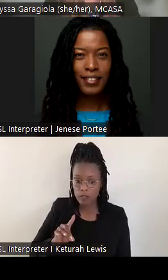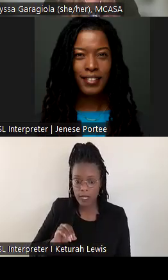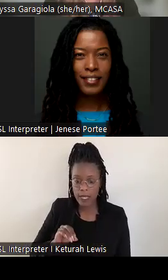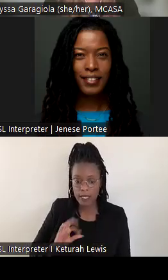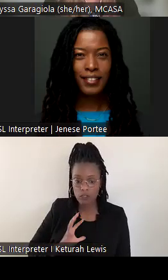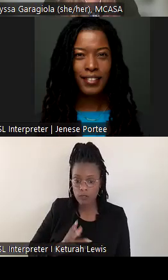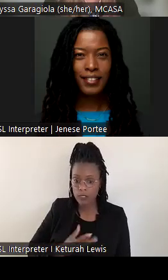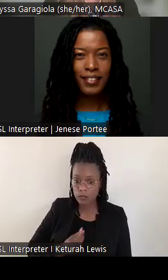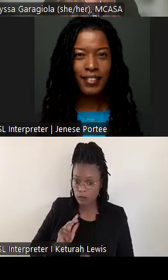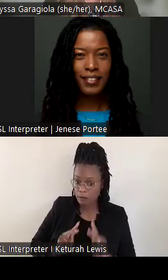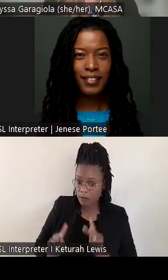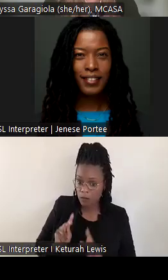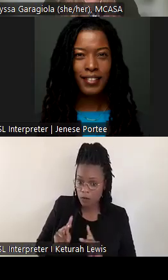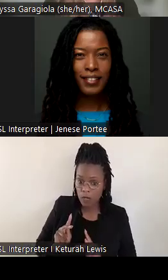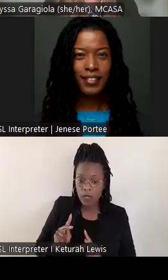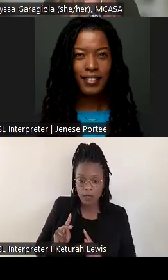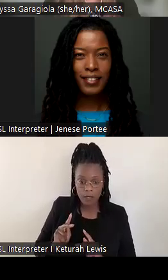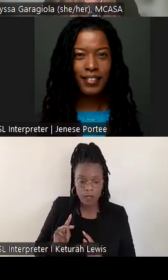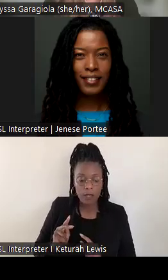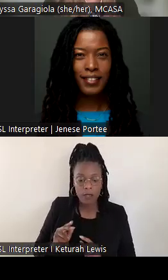in state prisons in the US,